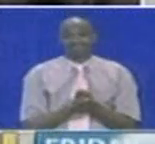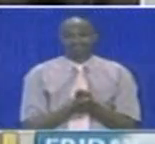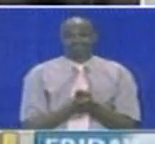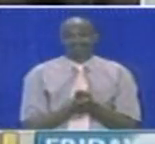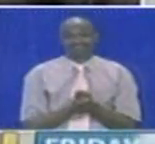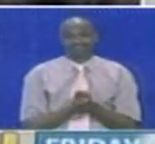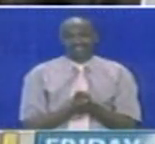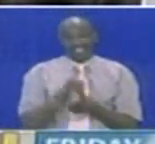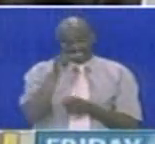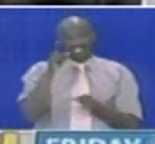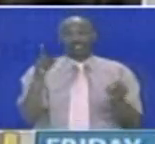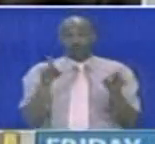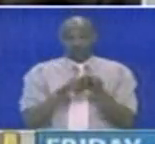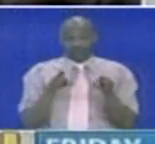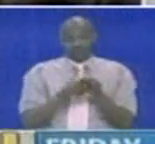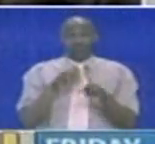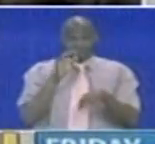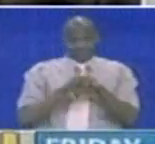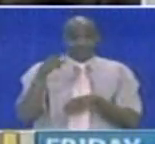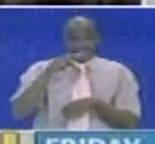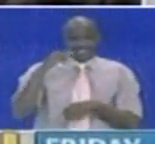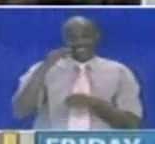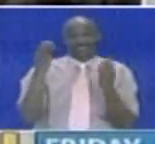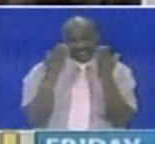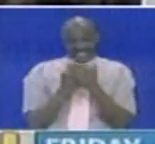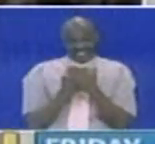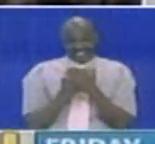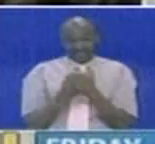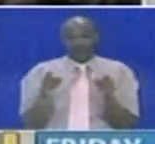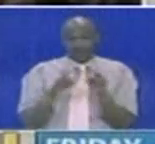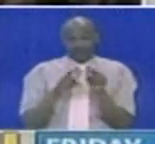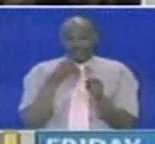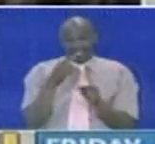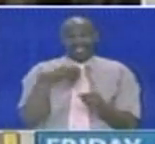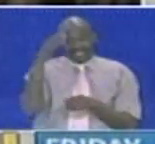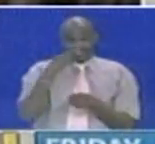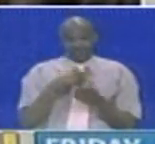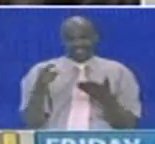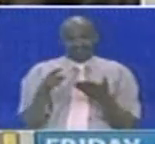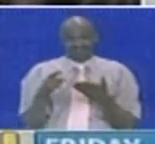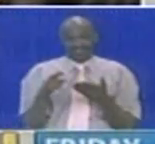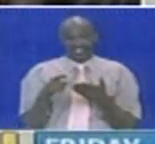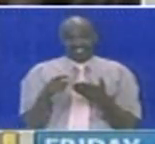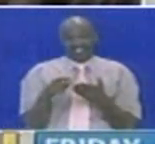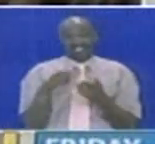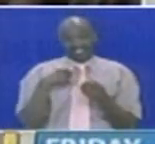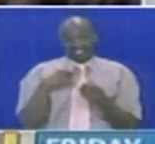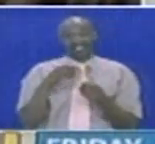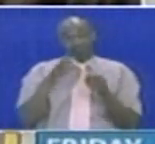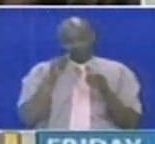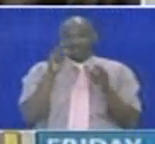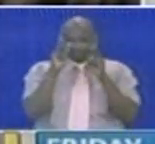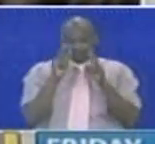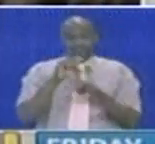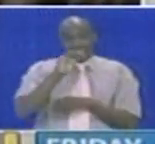That is also very good for us tonight. Yes. And I would also say next week, still from Kisumu City